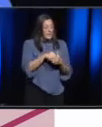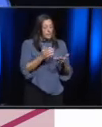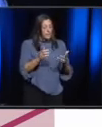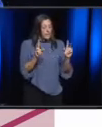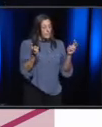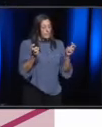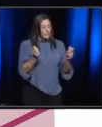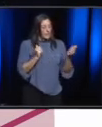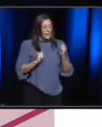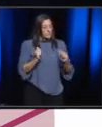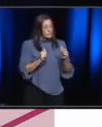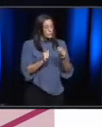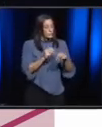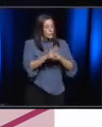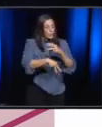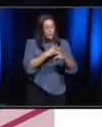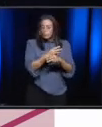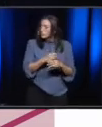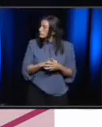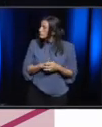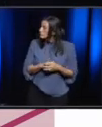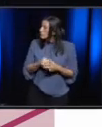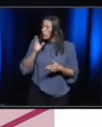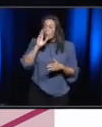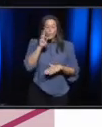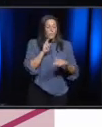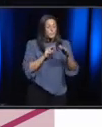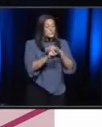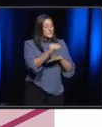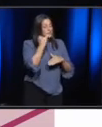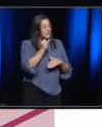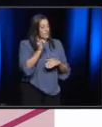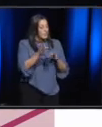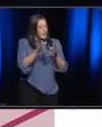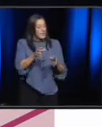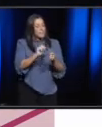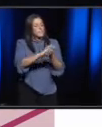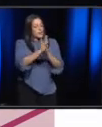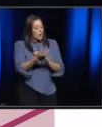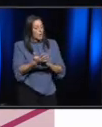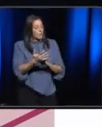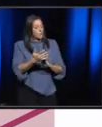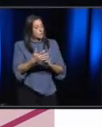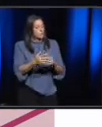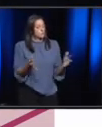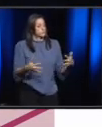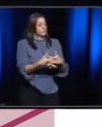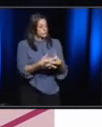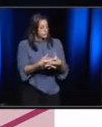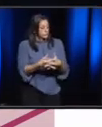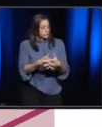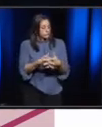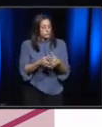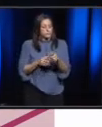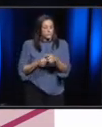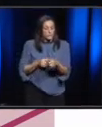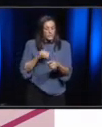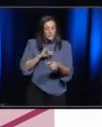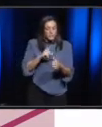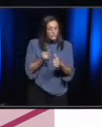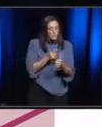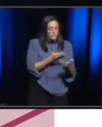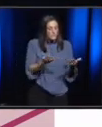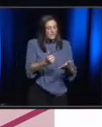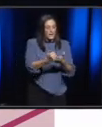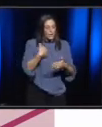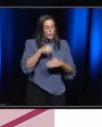being it, predicted paternity success. This was the first demonstration that play behavior predicted